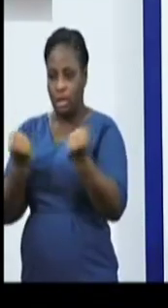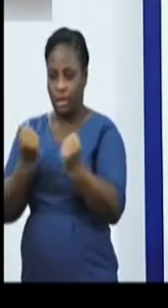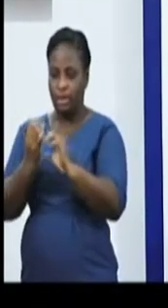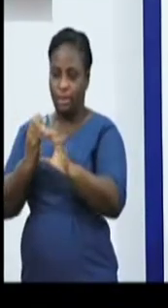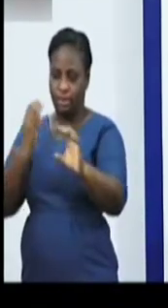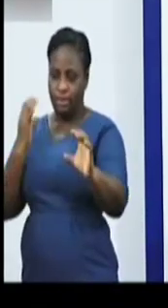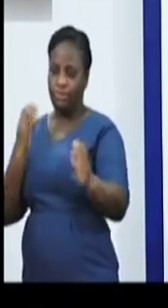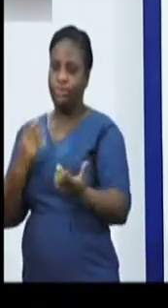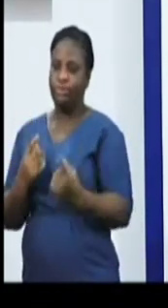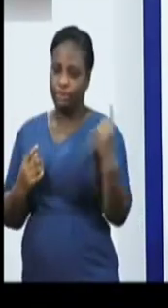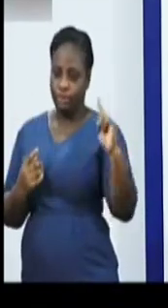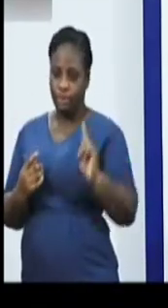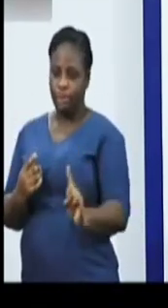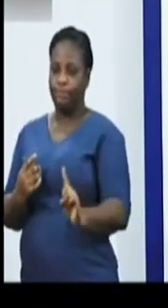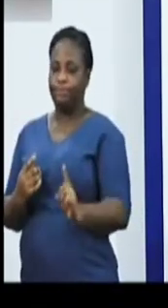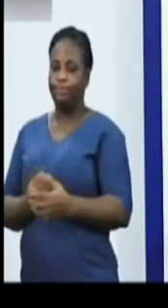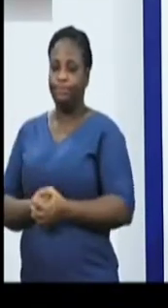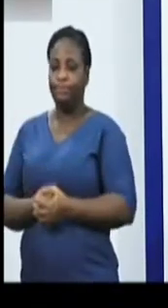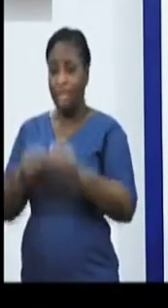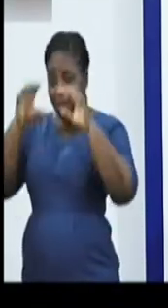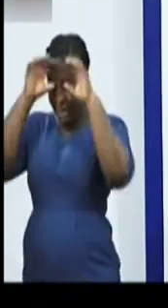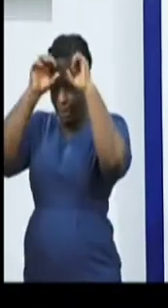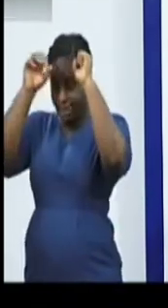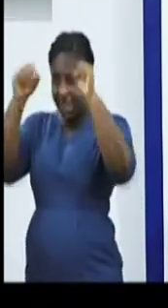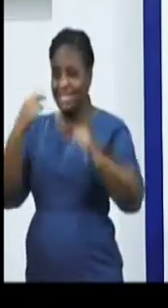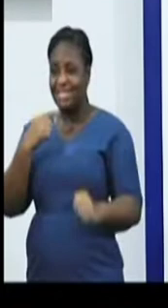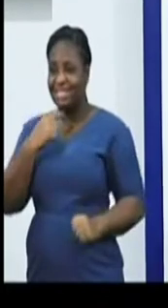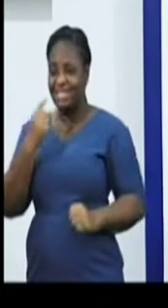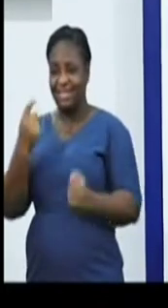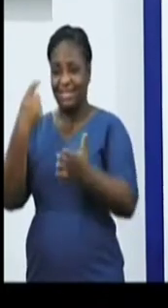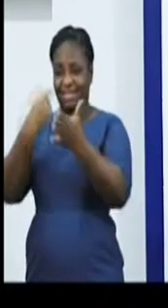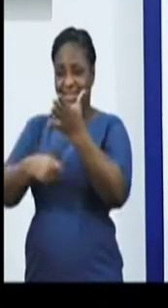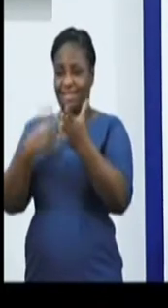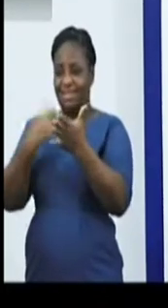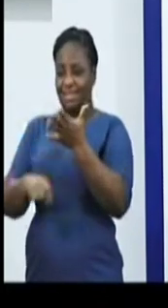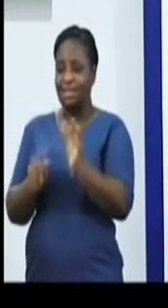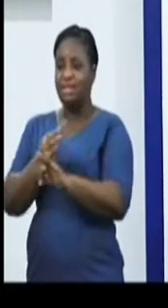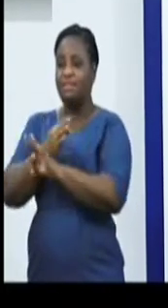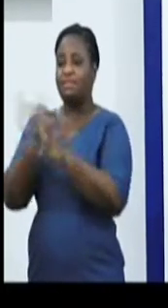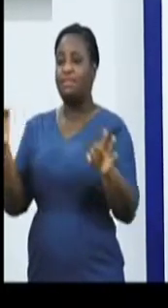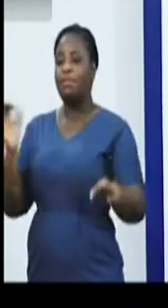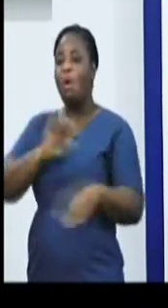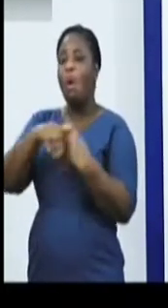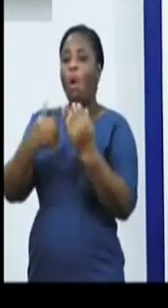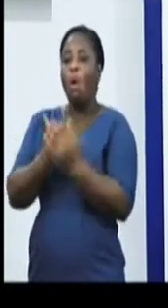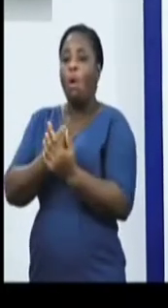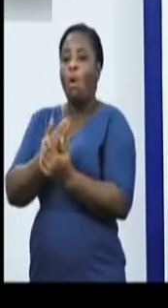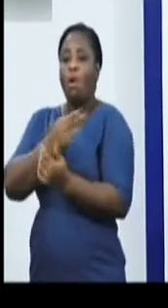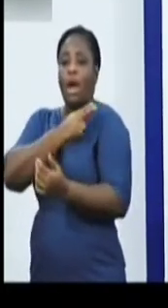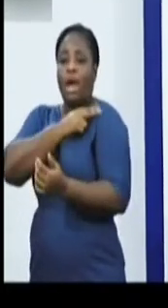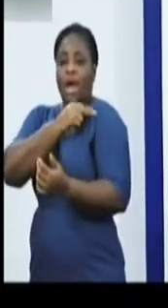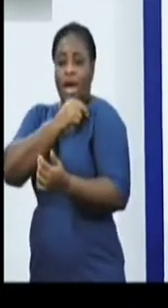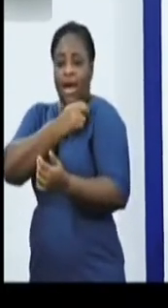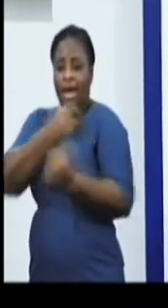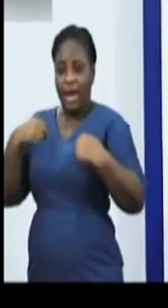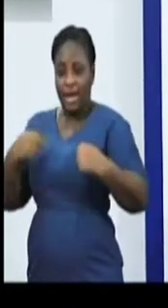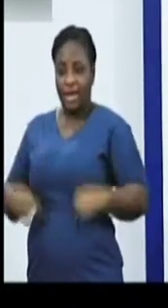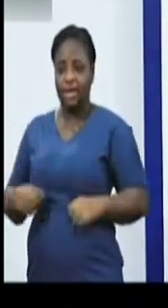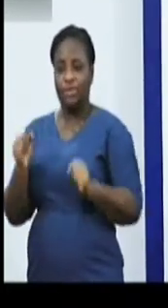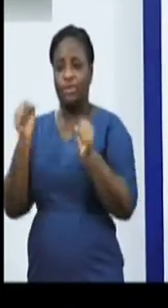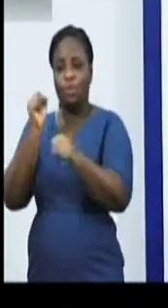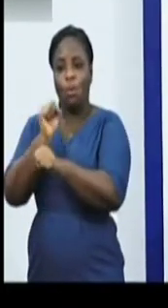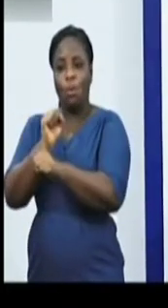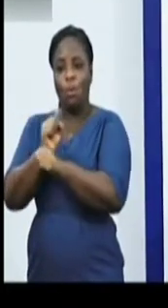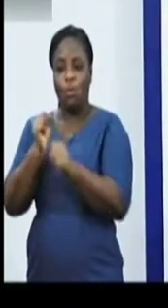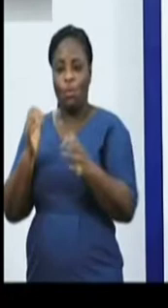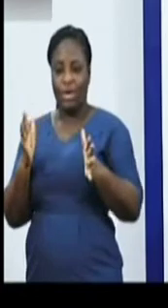comes. The president mentioned tax relief for all health workers, and we are working on modalities to grant this